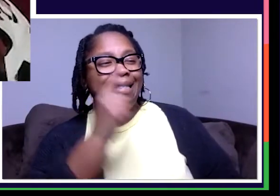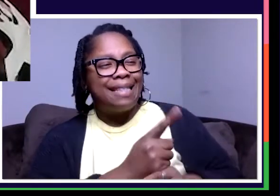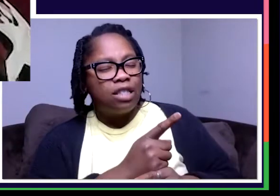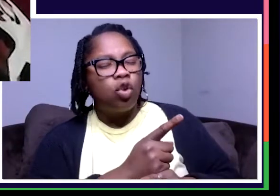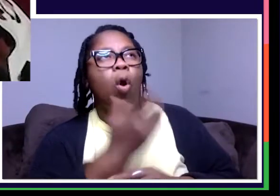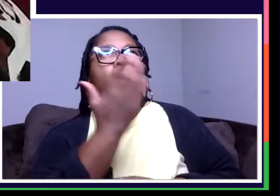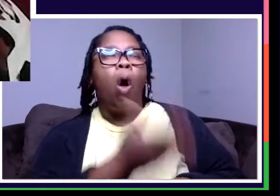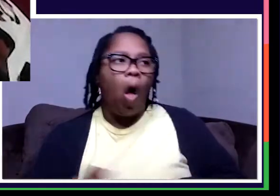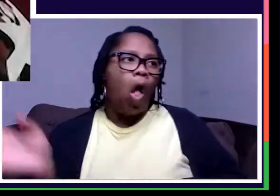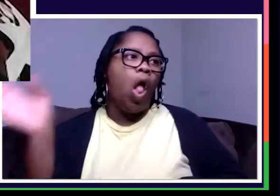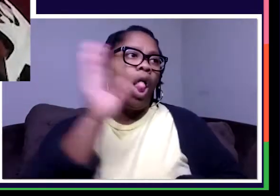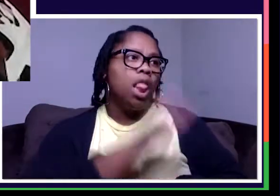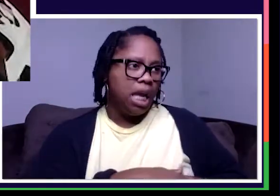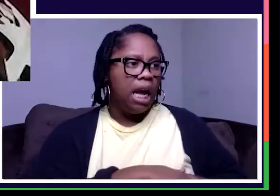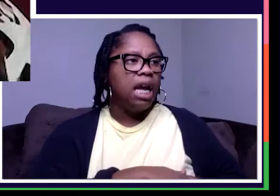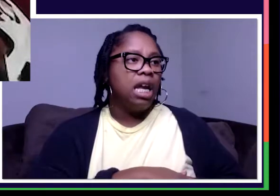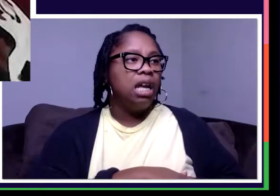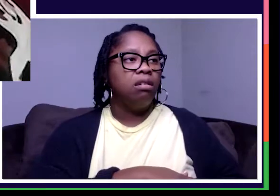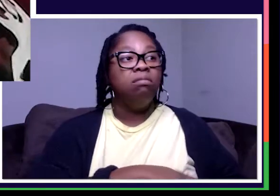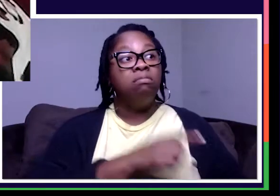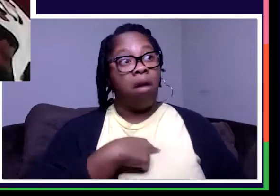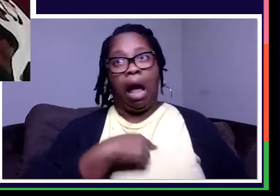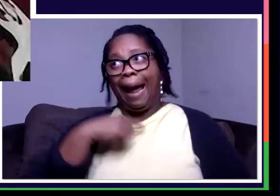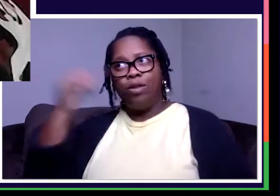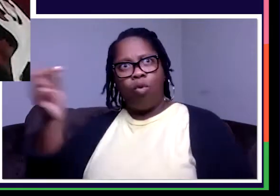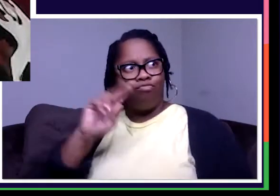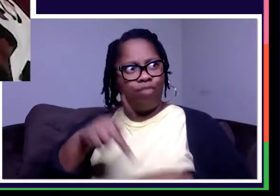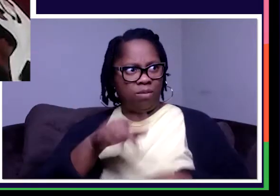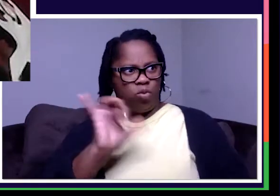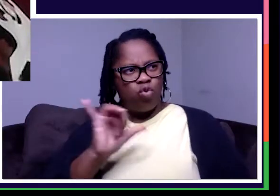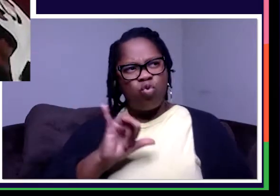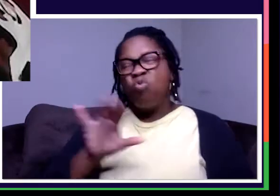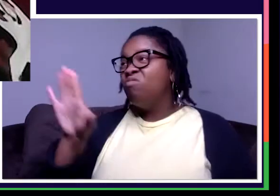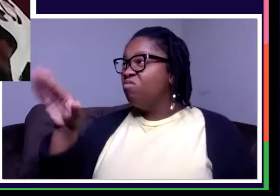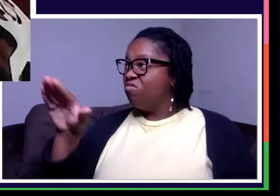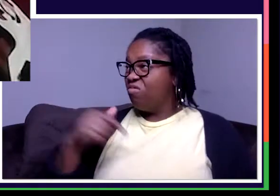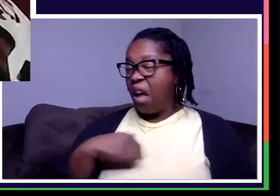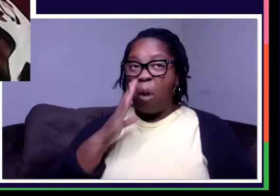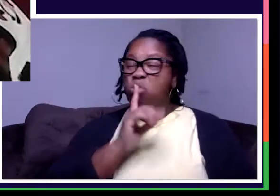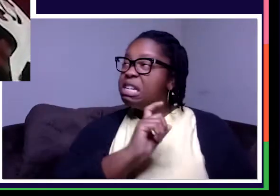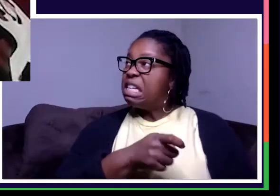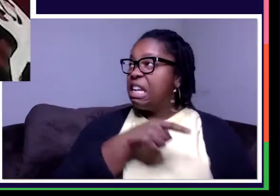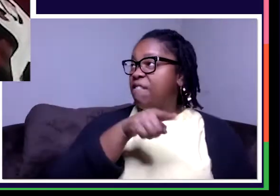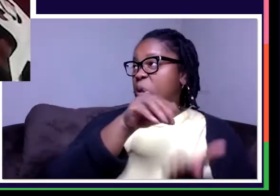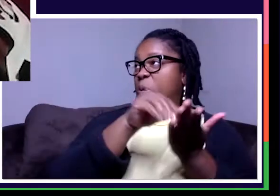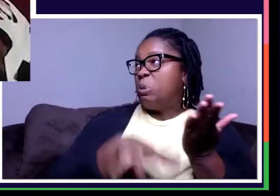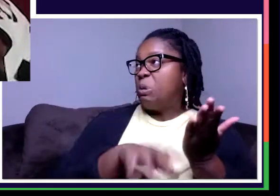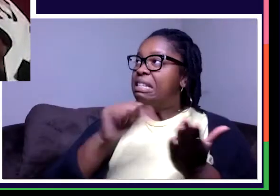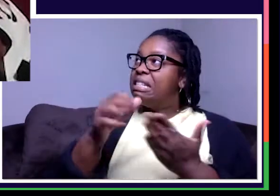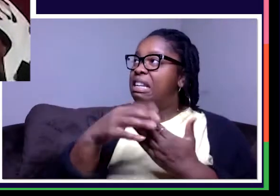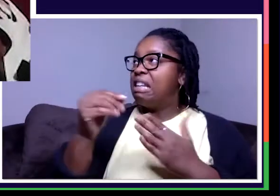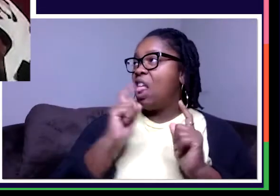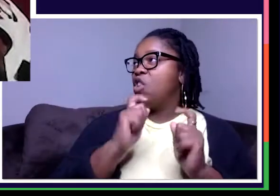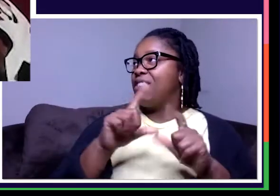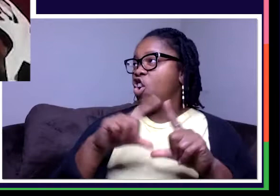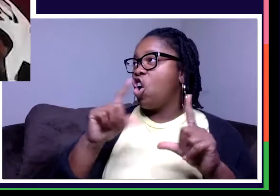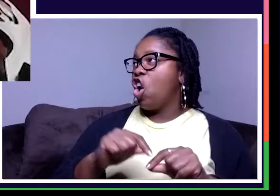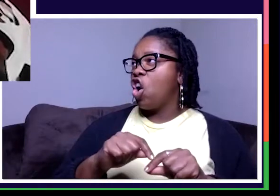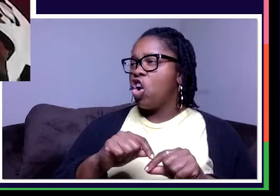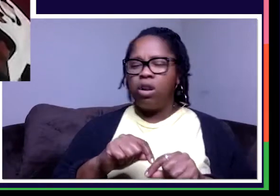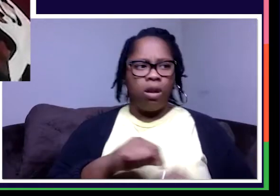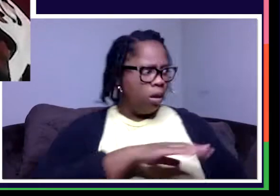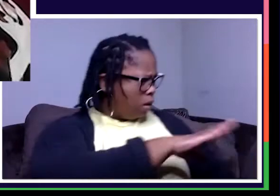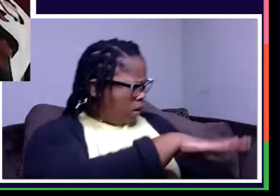sister all day. I mentioned this to the principal, and I said I was going to give him a $10 gift